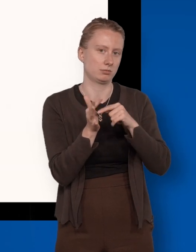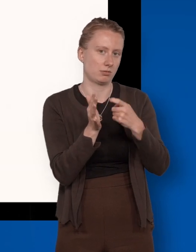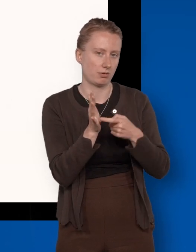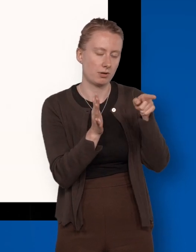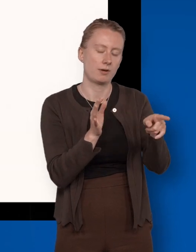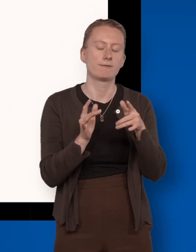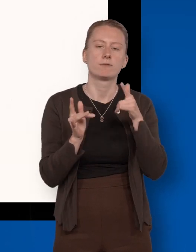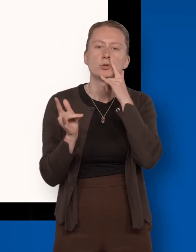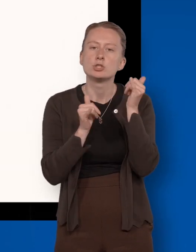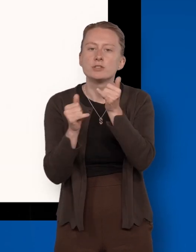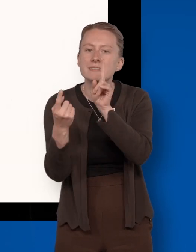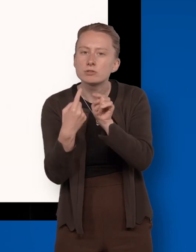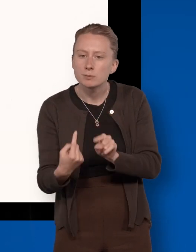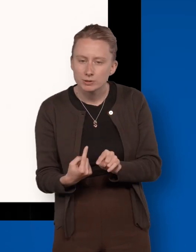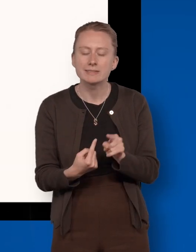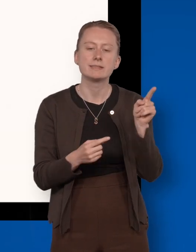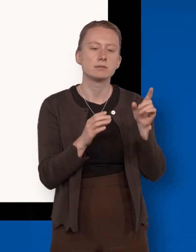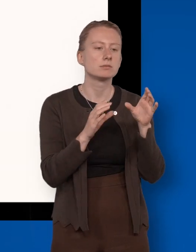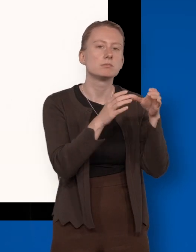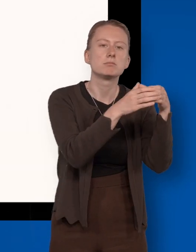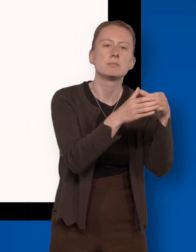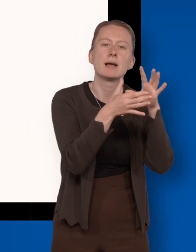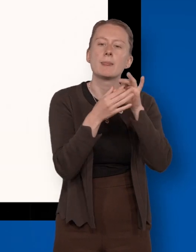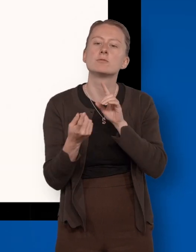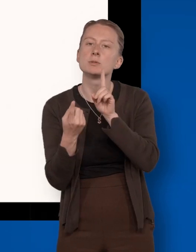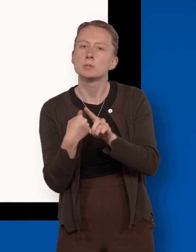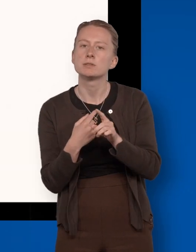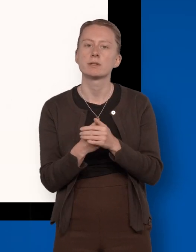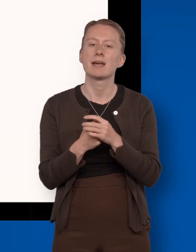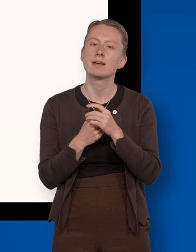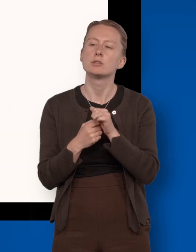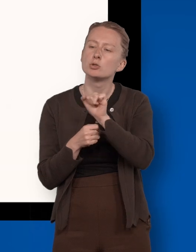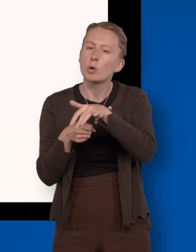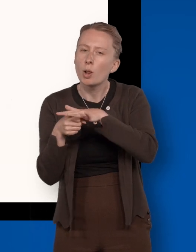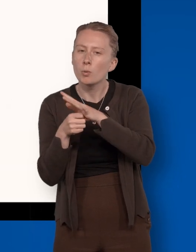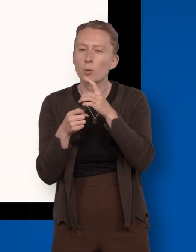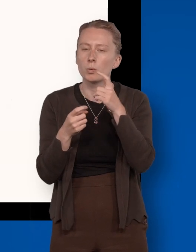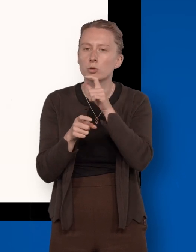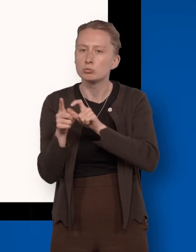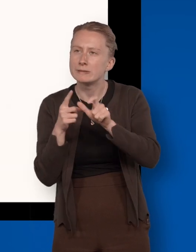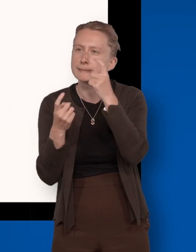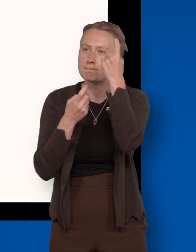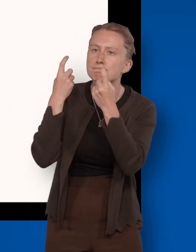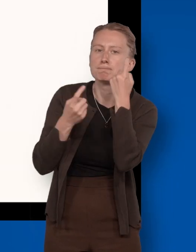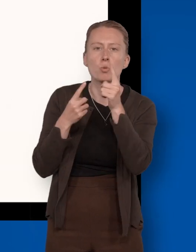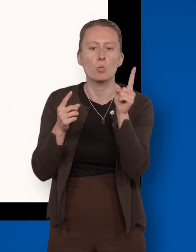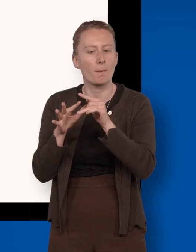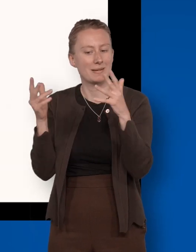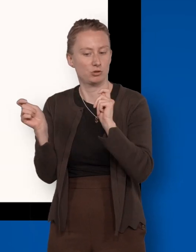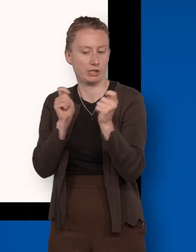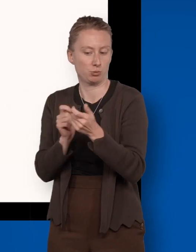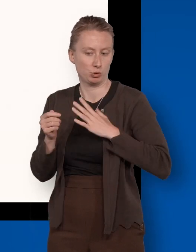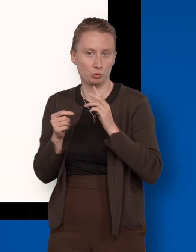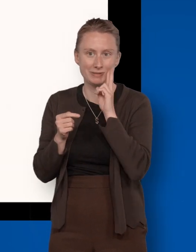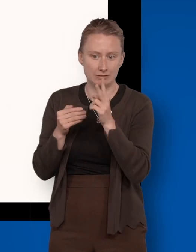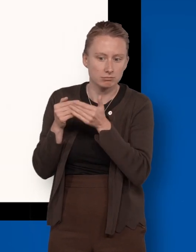these are responses to the question, thinking about your local community, what is the biggest change you'd like to see in the next year or two? And here are some of the sort of